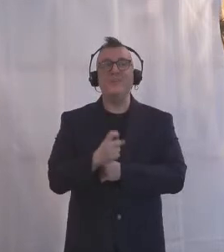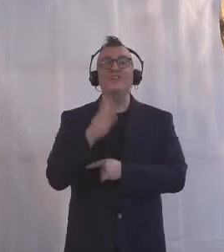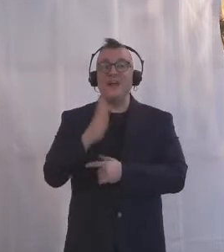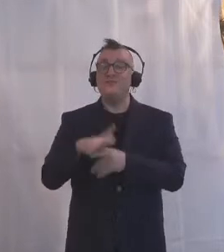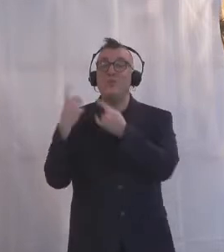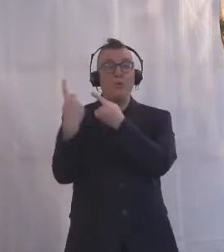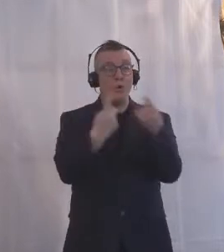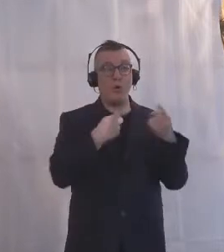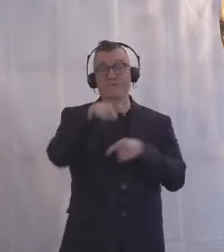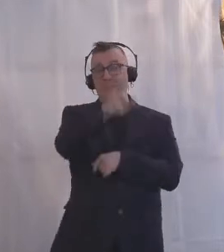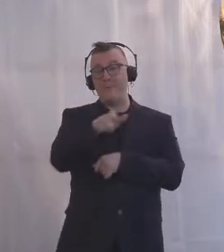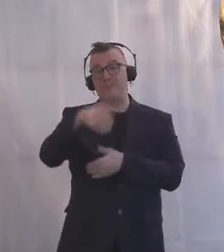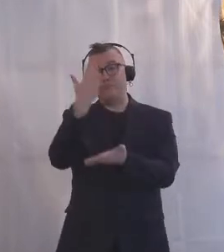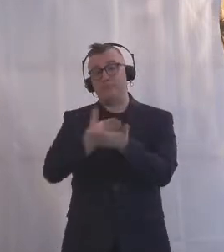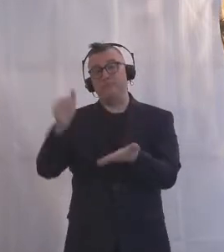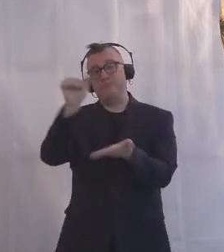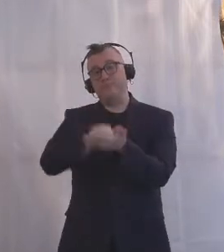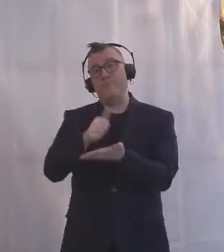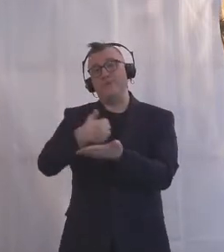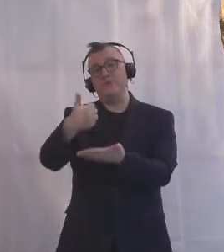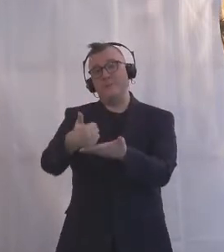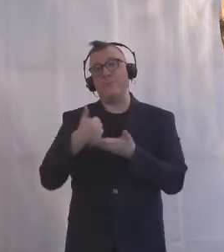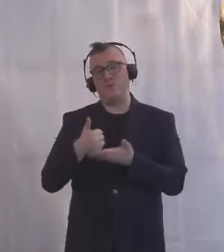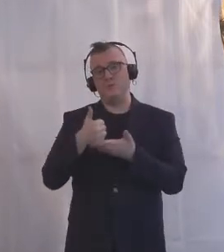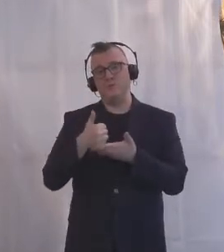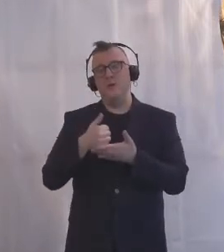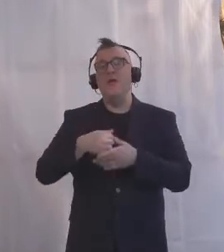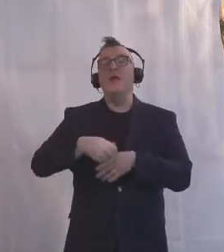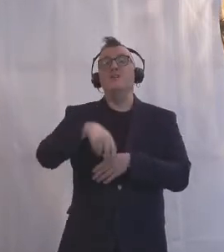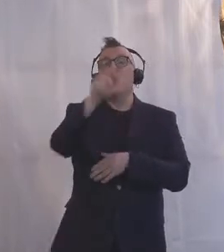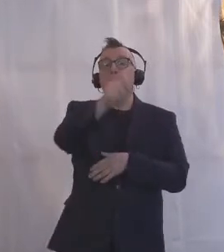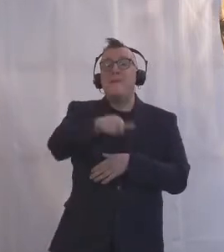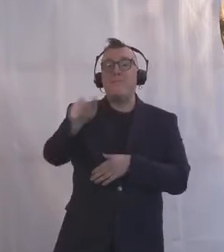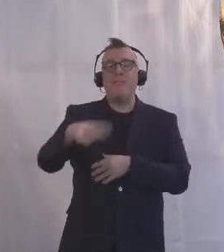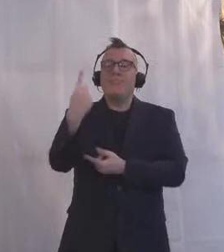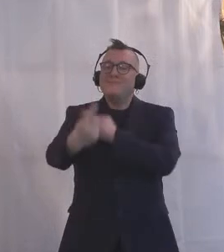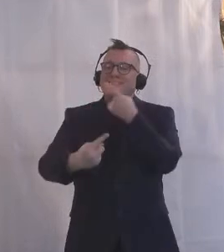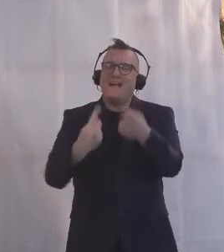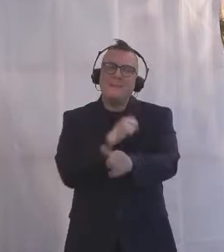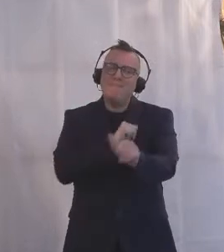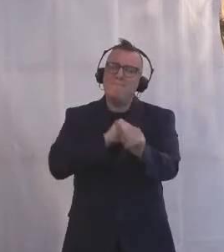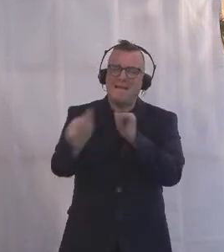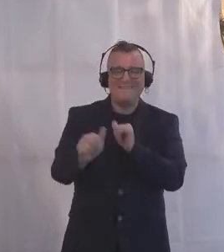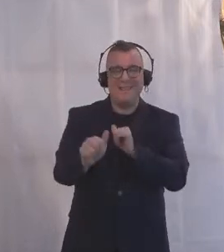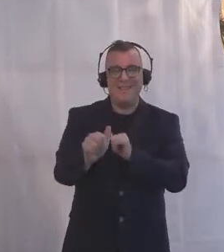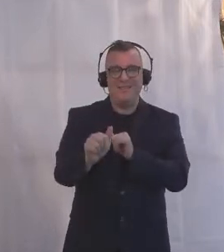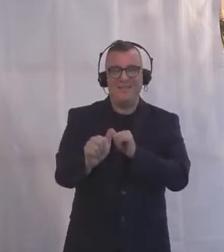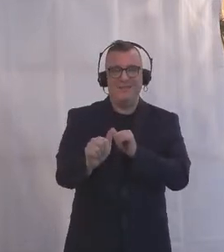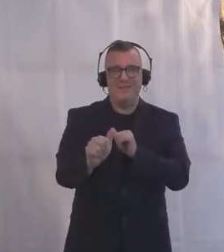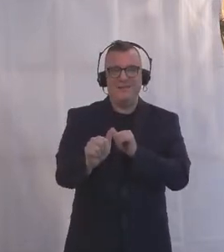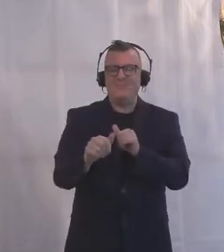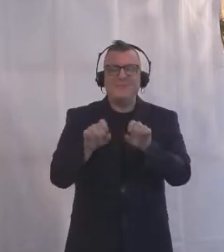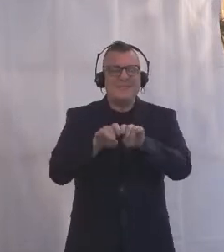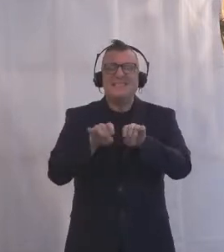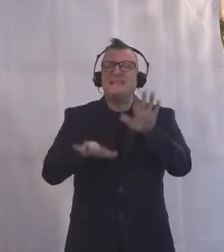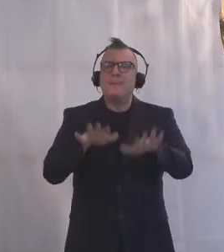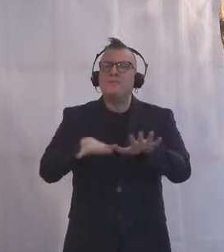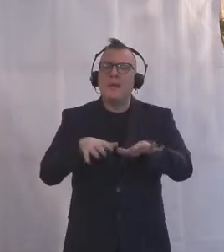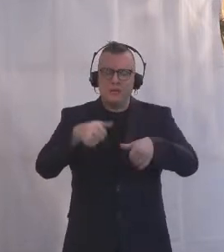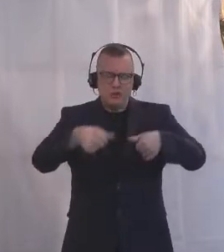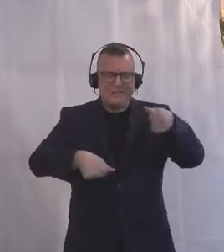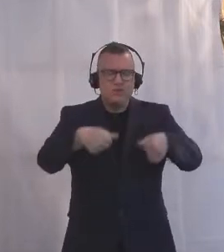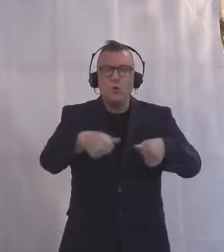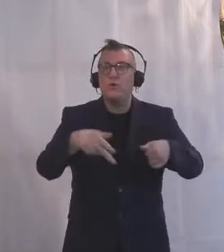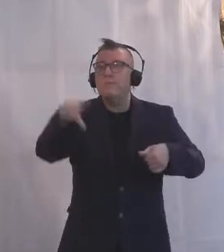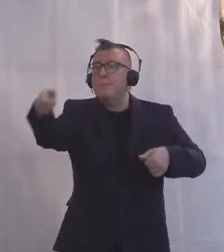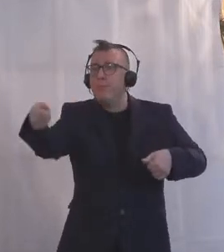Claire. You've got to go looking for people that are better at you in every single piece of, and put the jigsaw together. And then